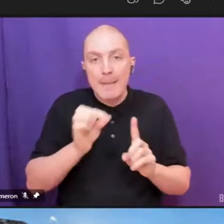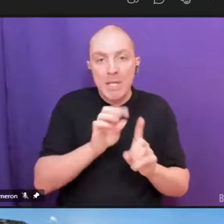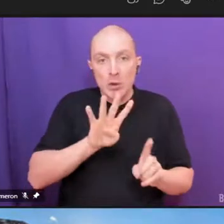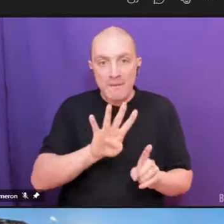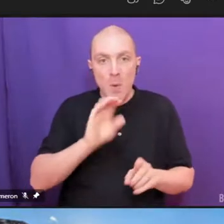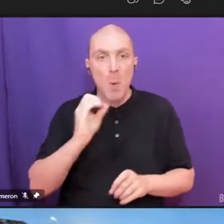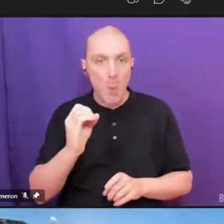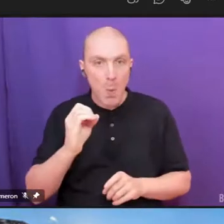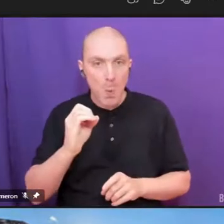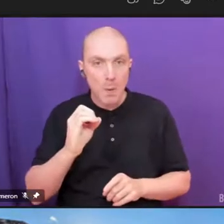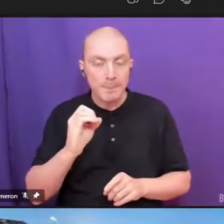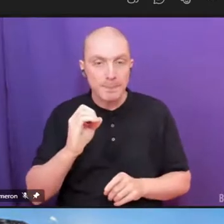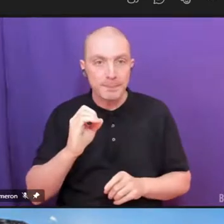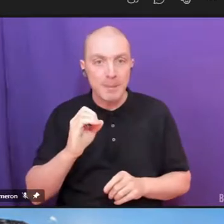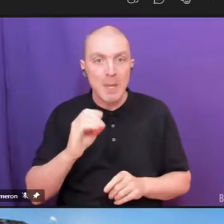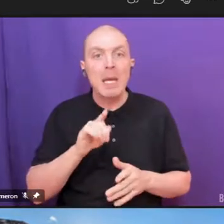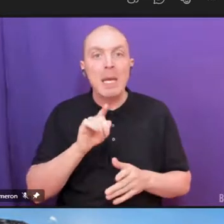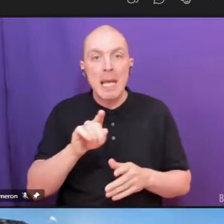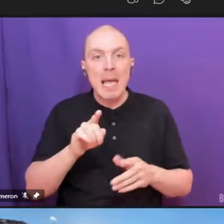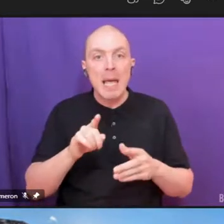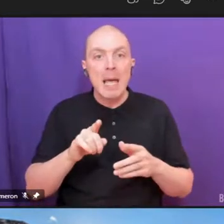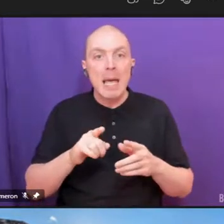papers at Exhibit 3.